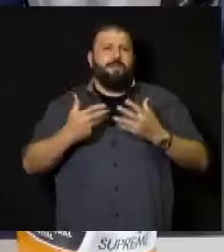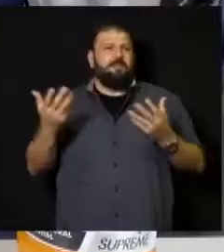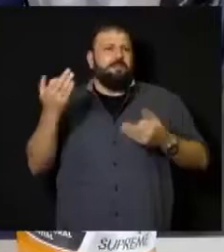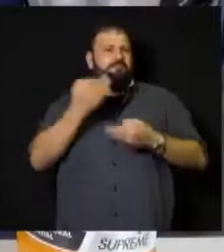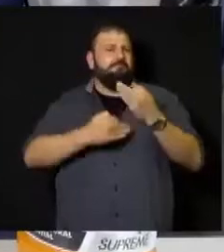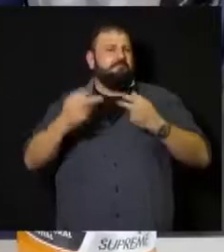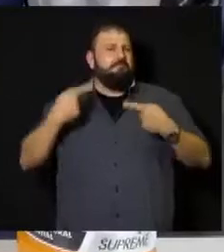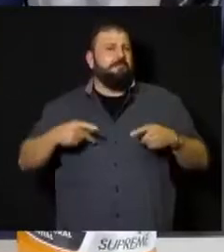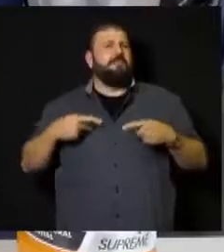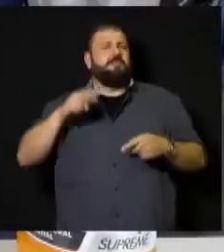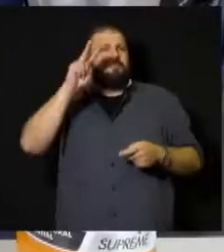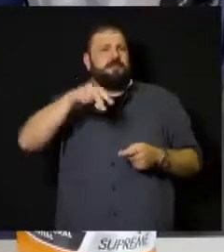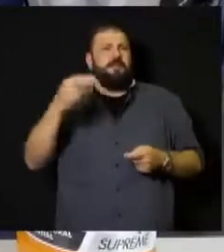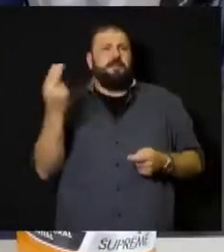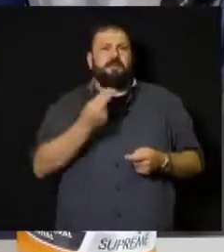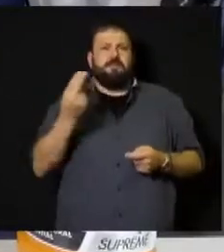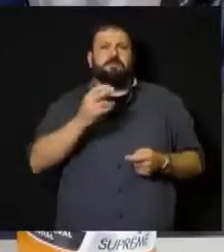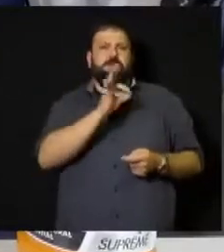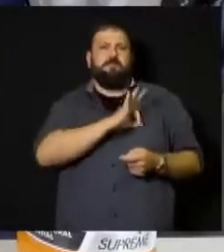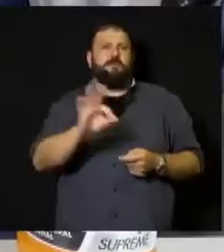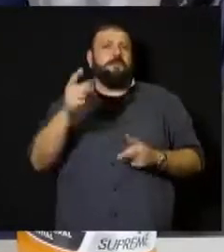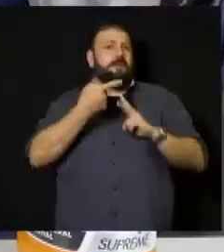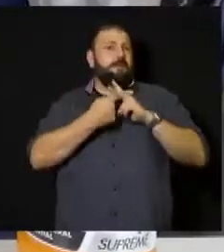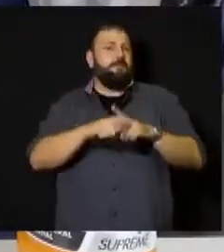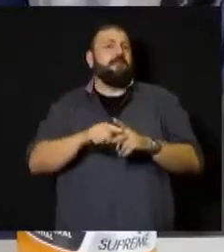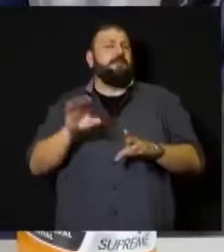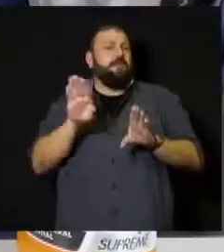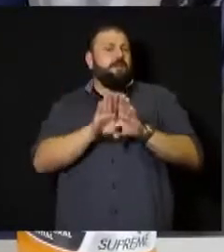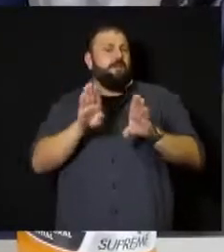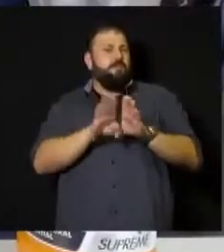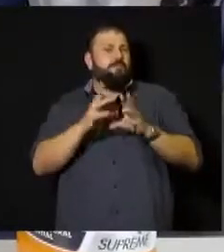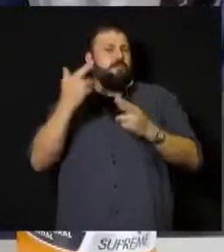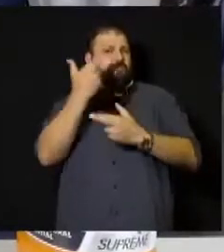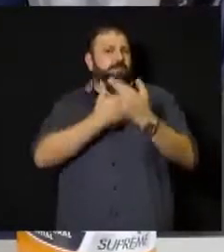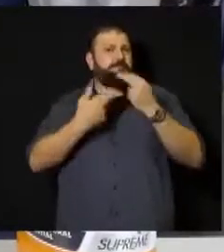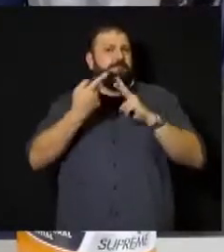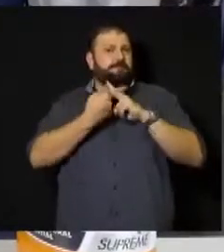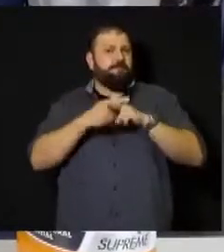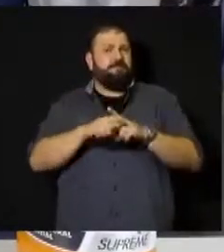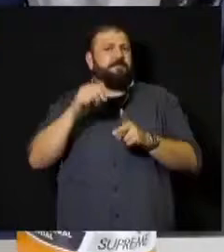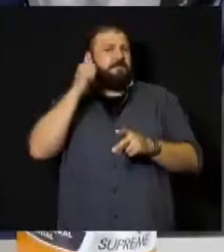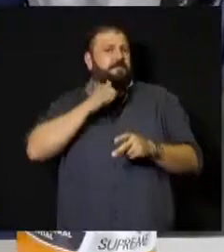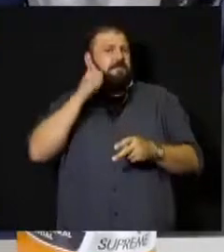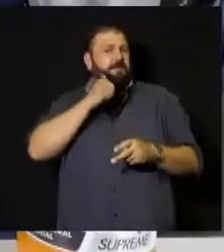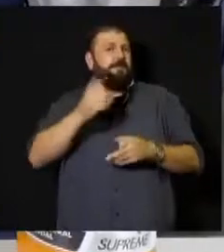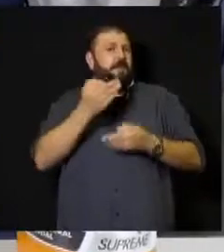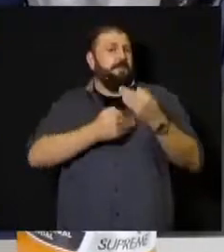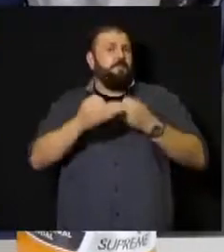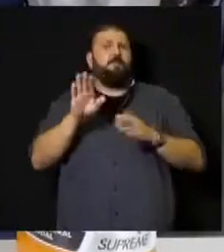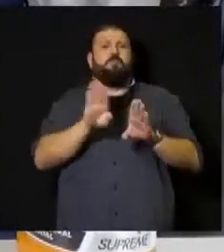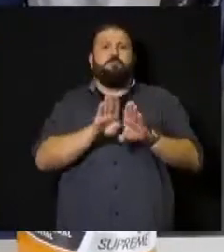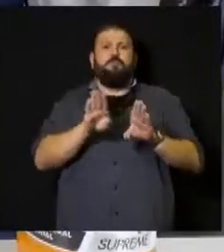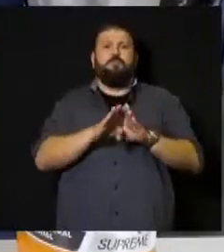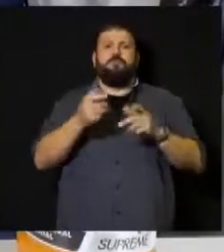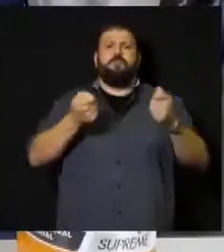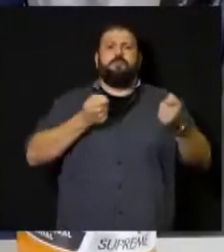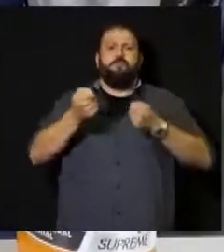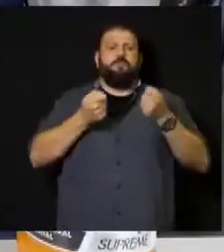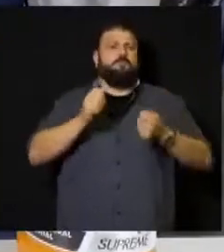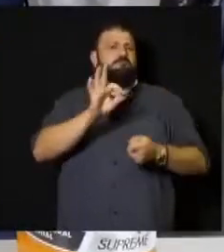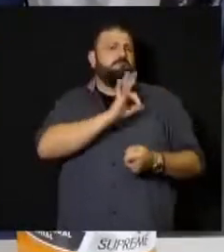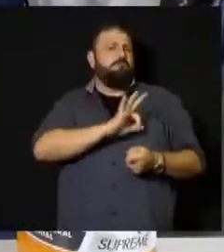virtually, we need to begin to experiment the environment with the